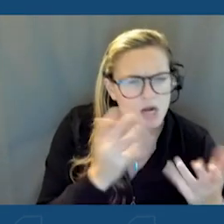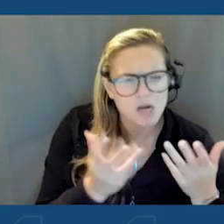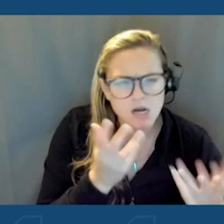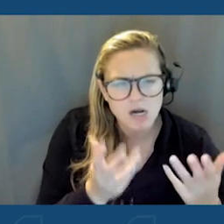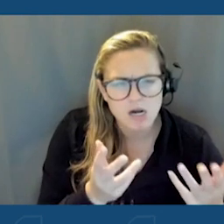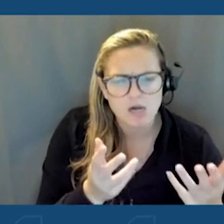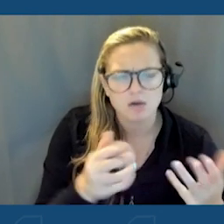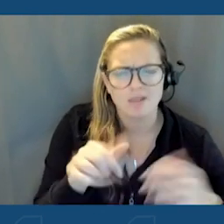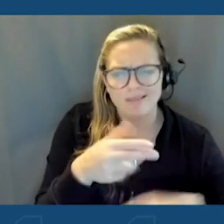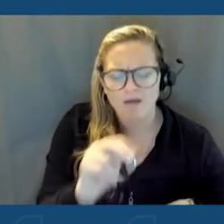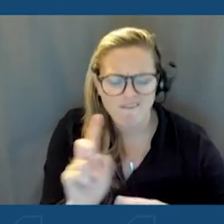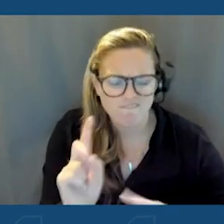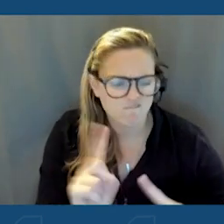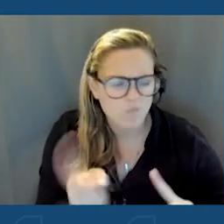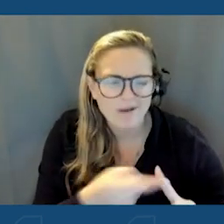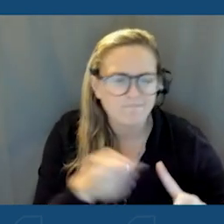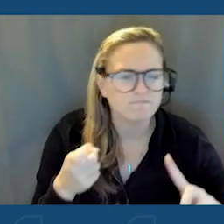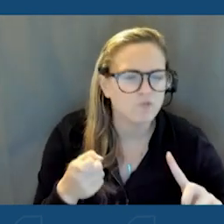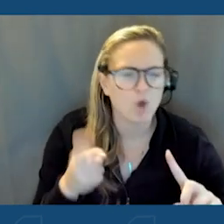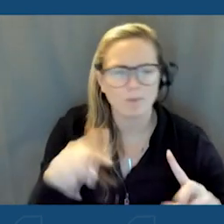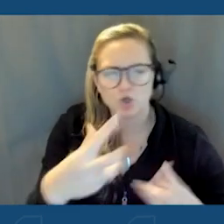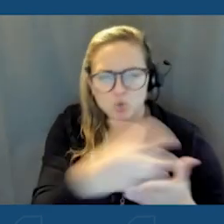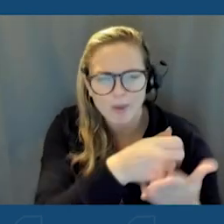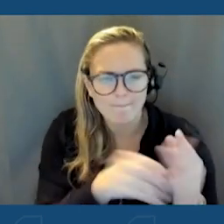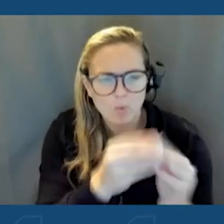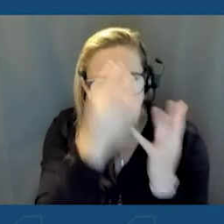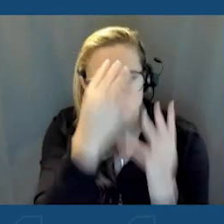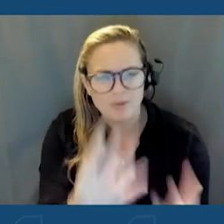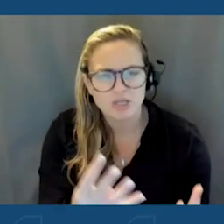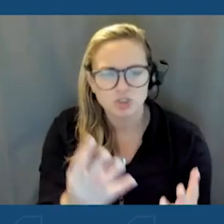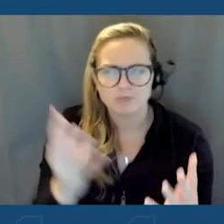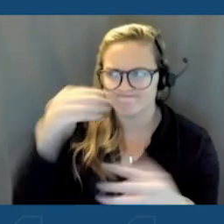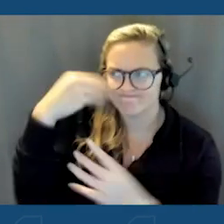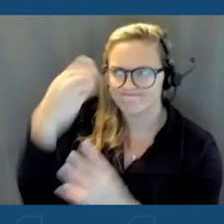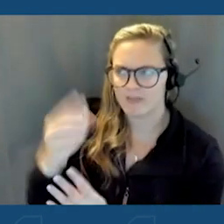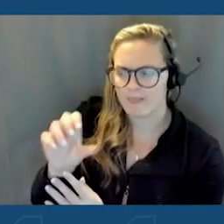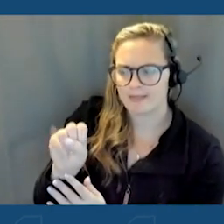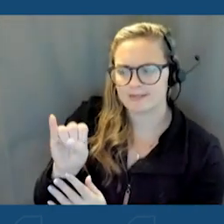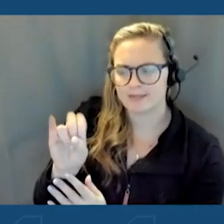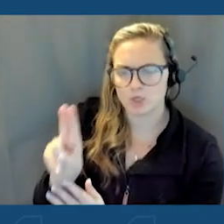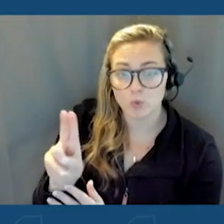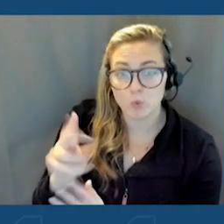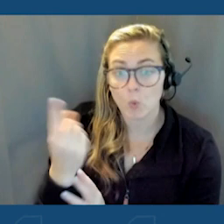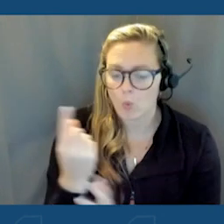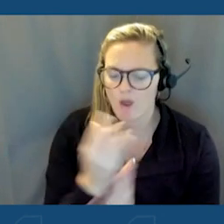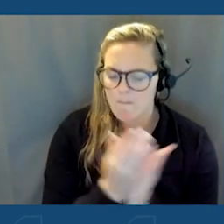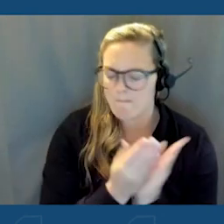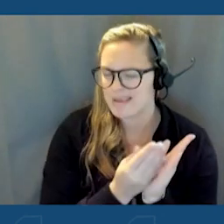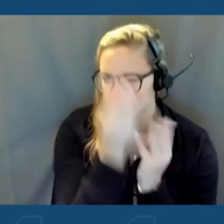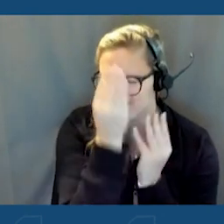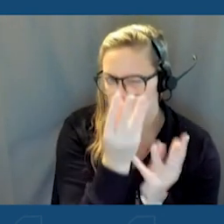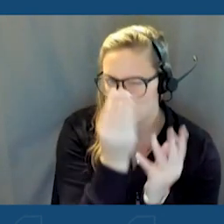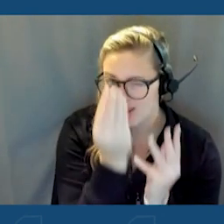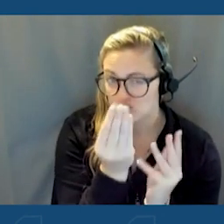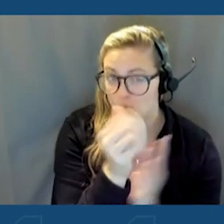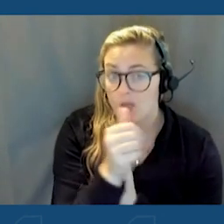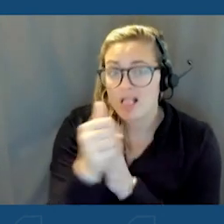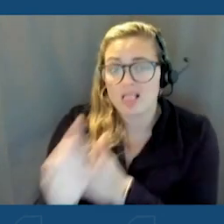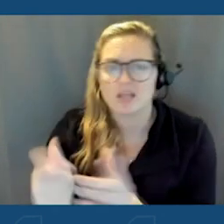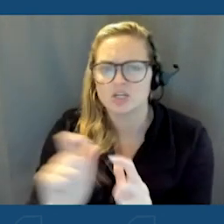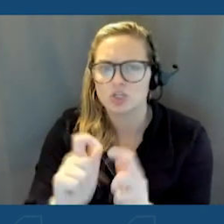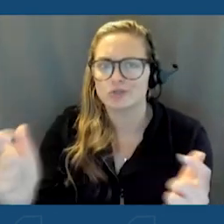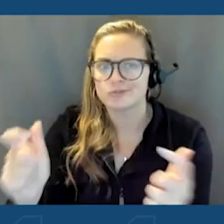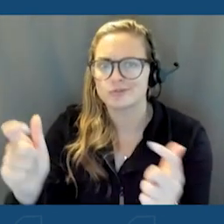intelligence that you can get and feed it up to SIU that can become one little piece that then leads into this very long